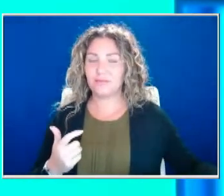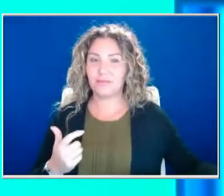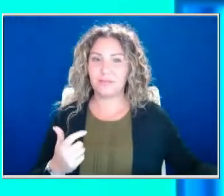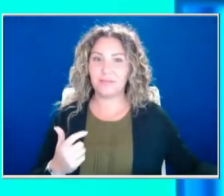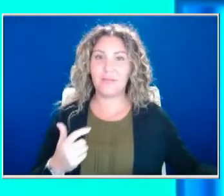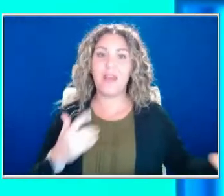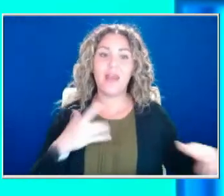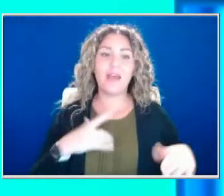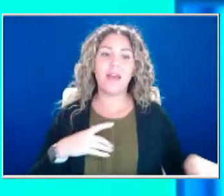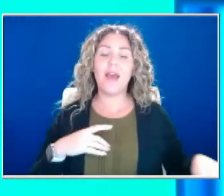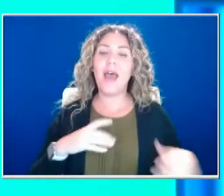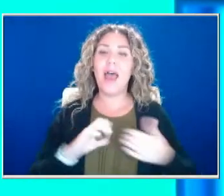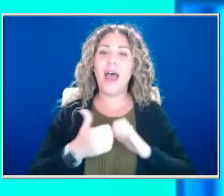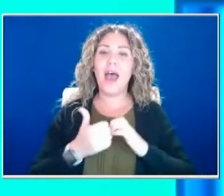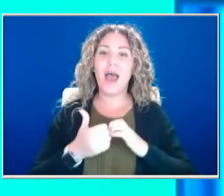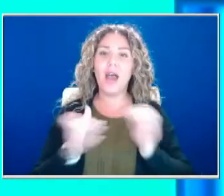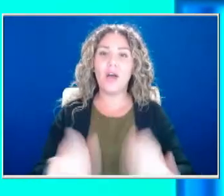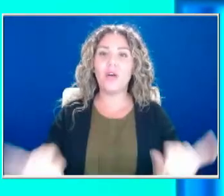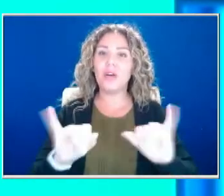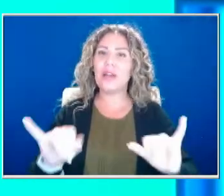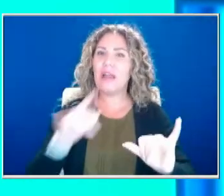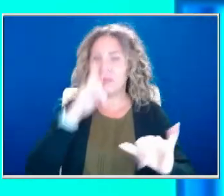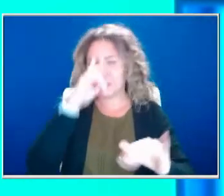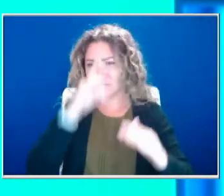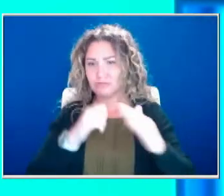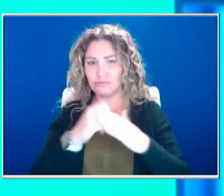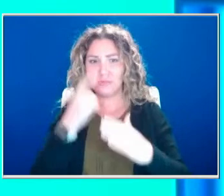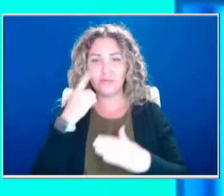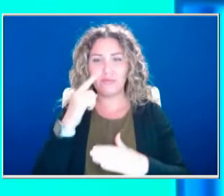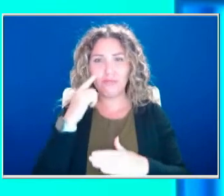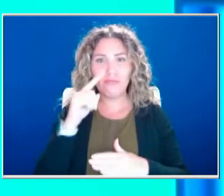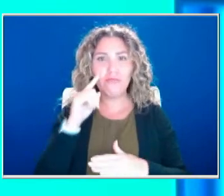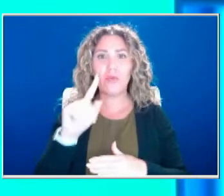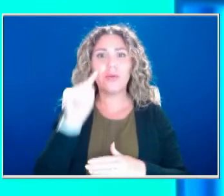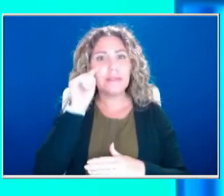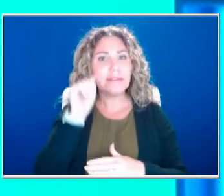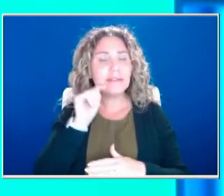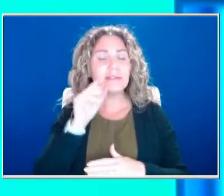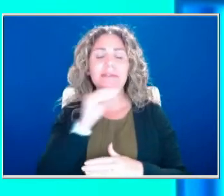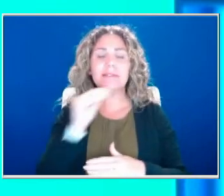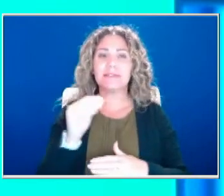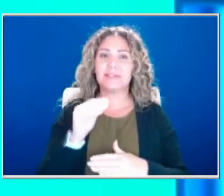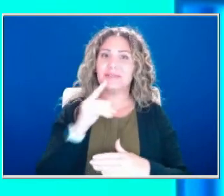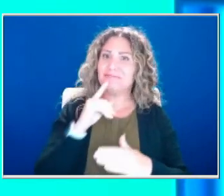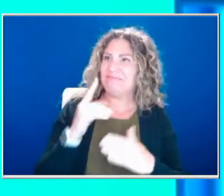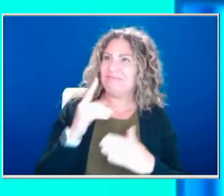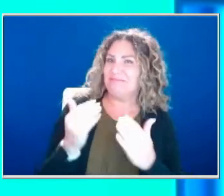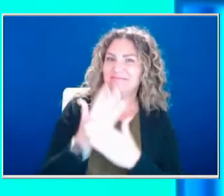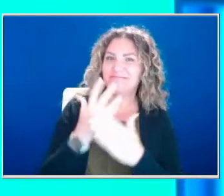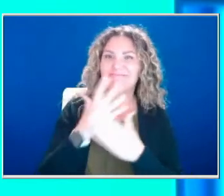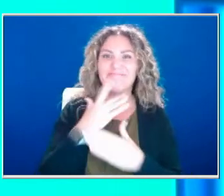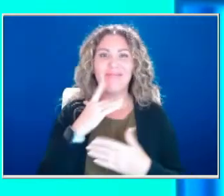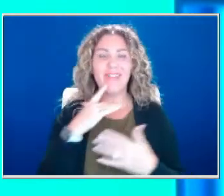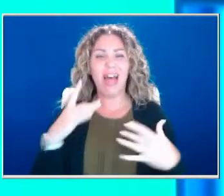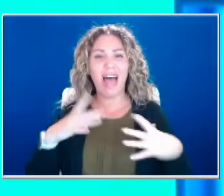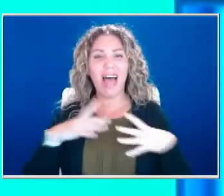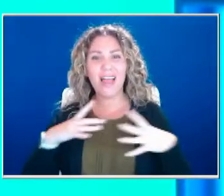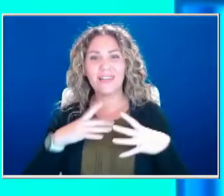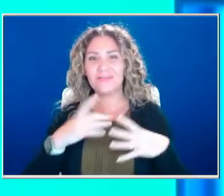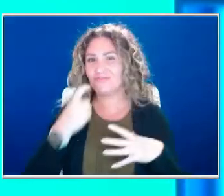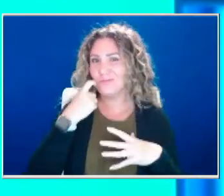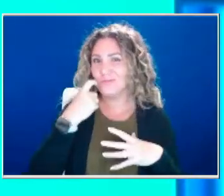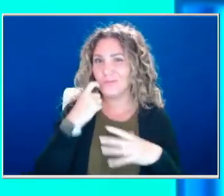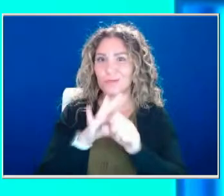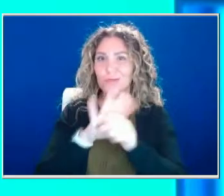and how to spot the signs. And fresh off the Labor Day holiday, Dr. Hawkinson has the latest COVID-19 numbers. The Morning Medical